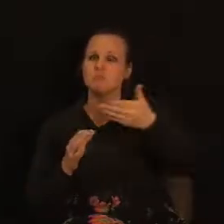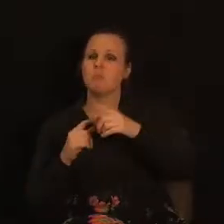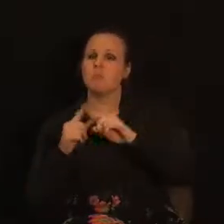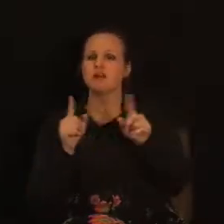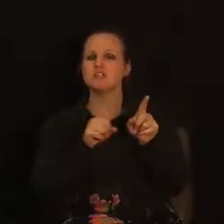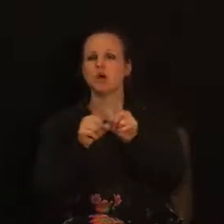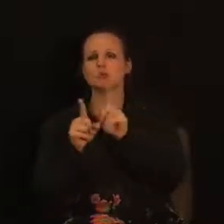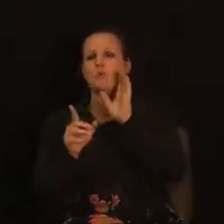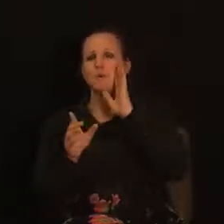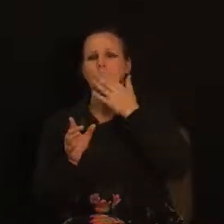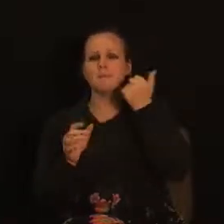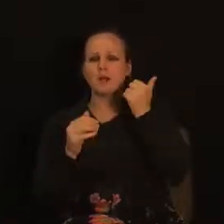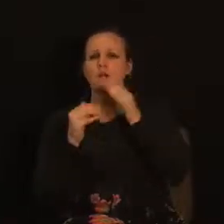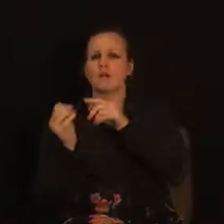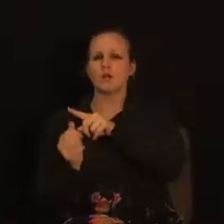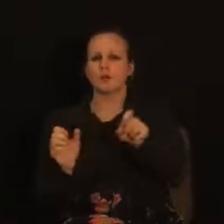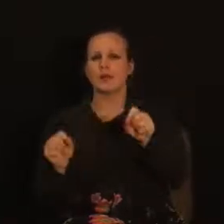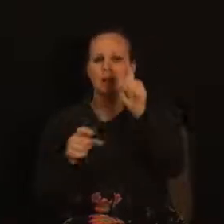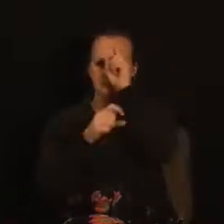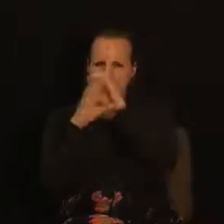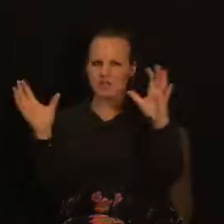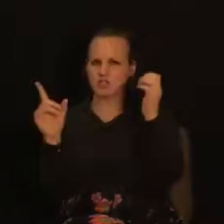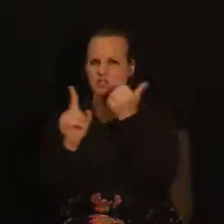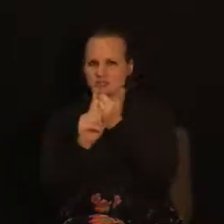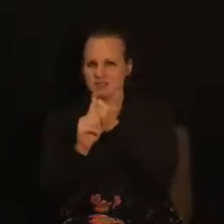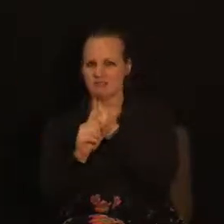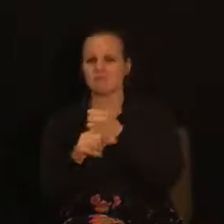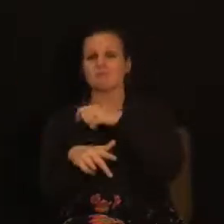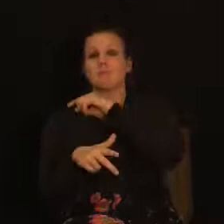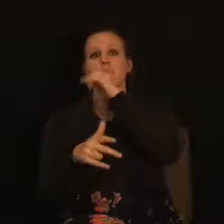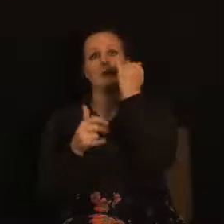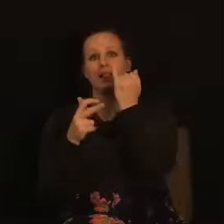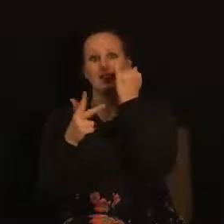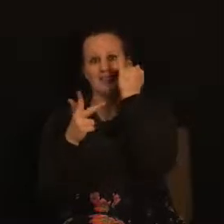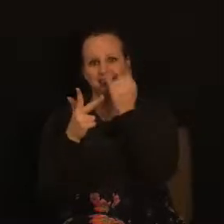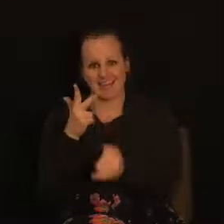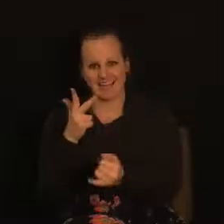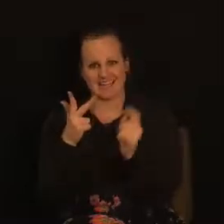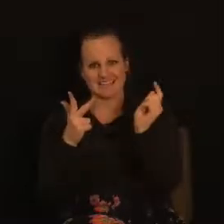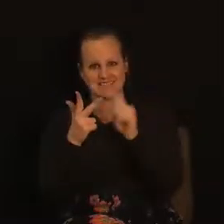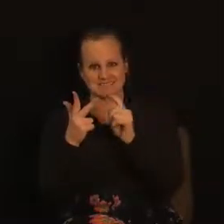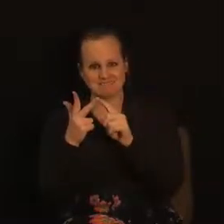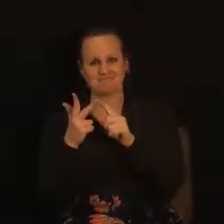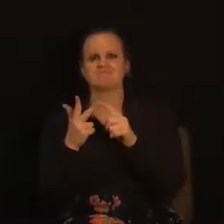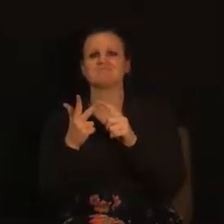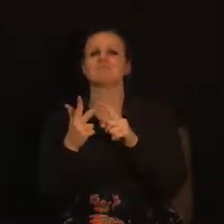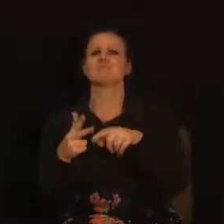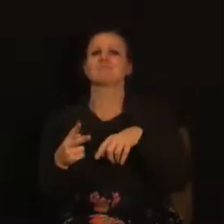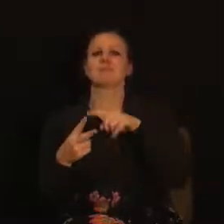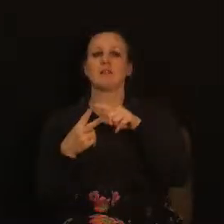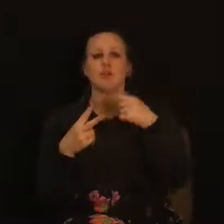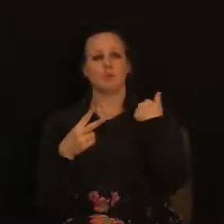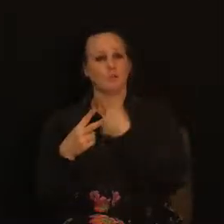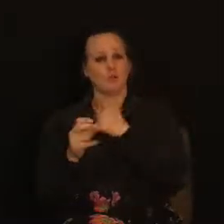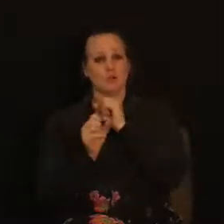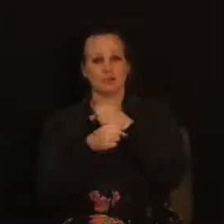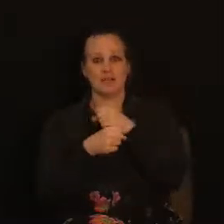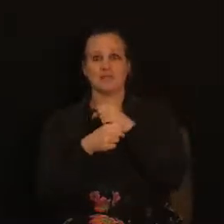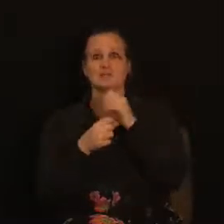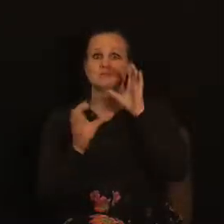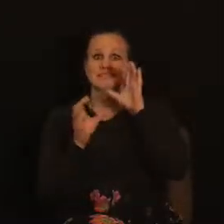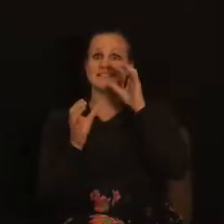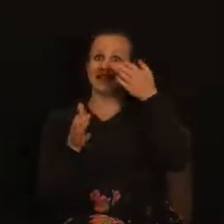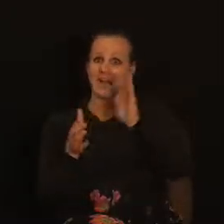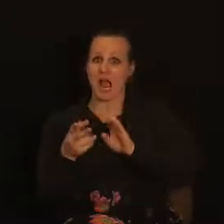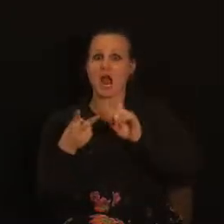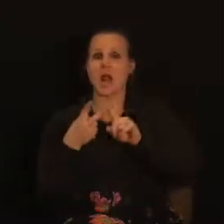than you could imagine. All right, my last point. So we're created to seek God. It's going to be a messy journey